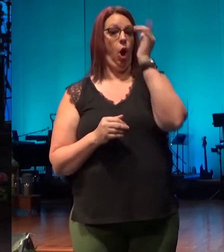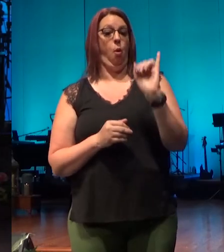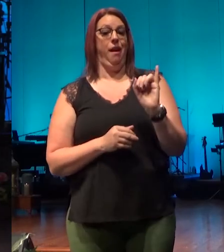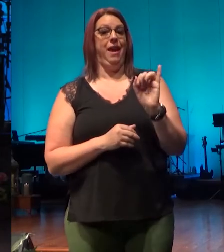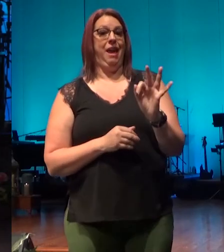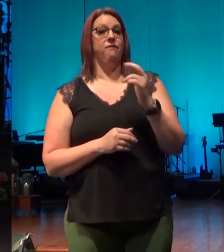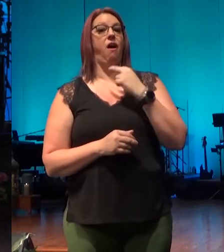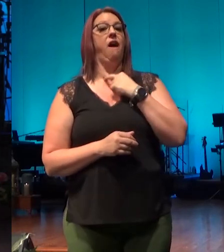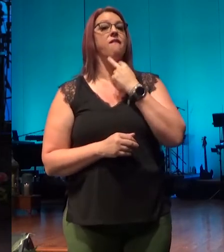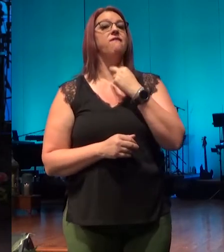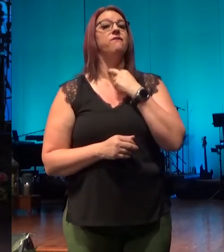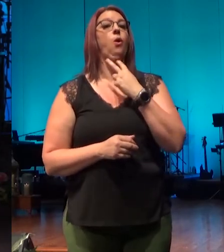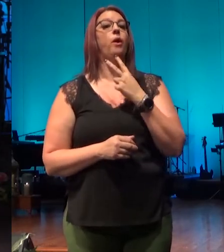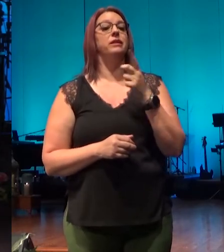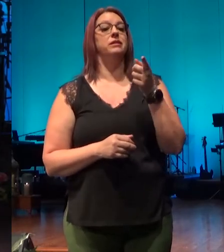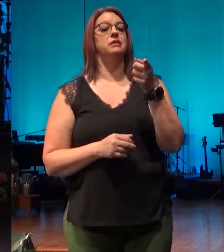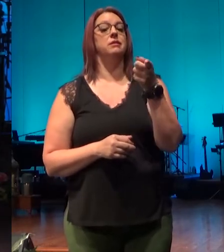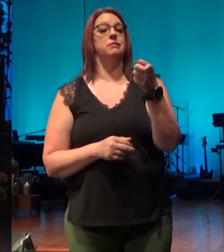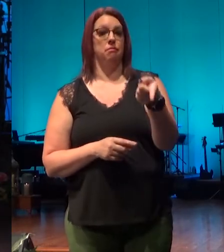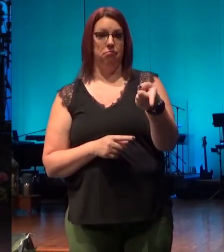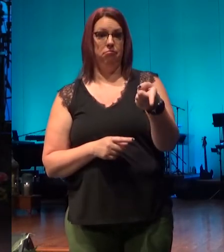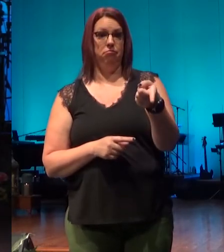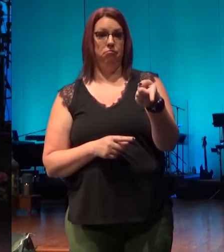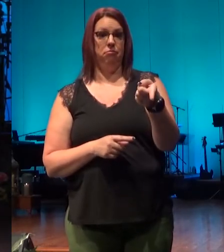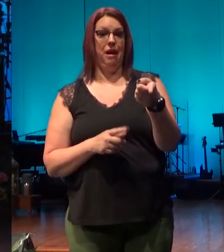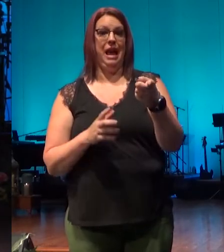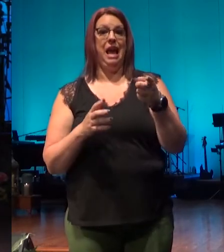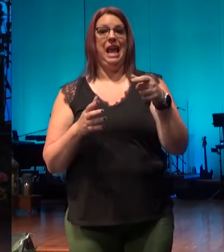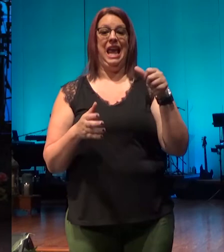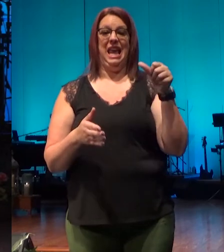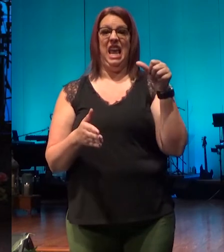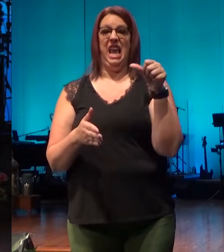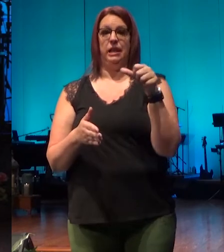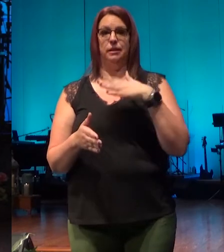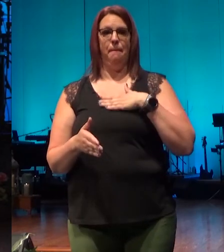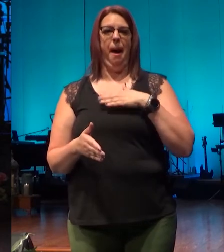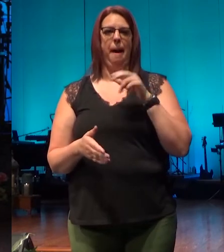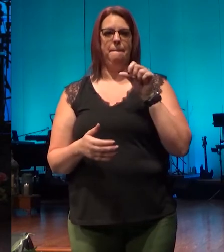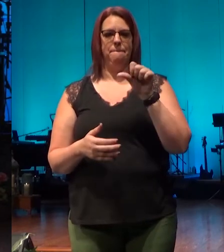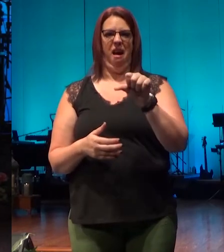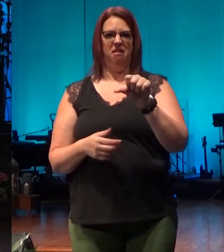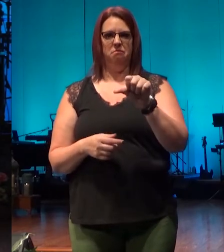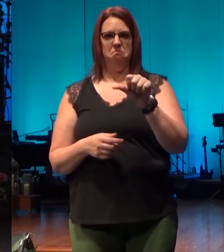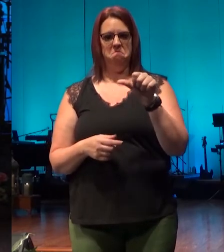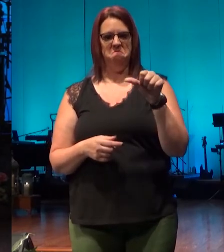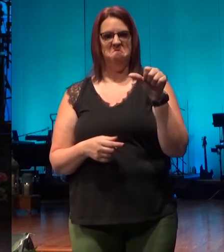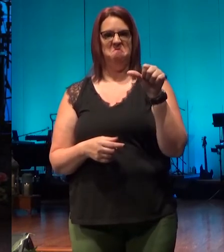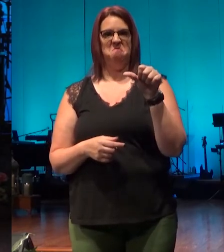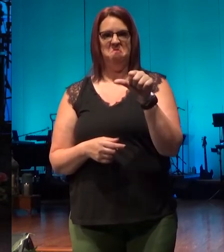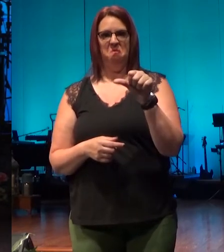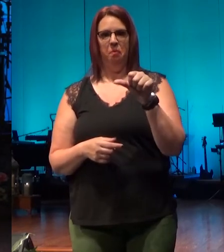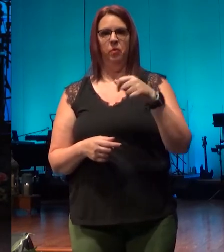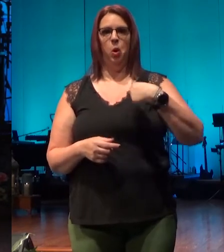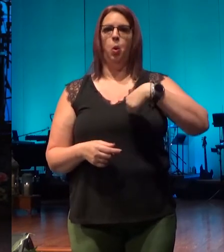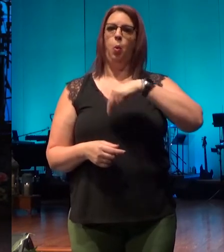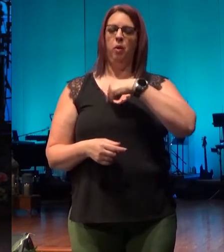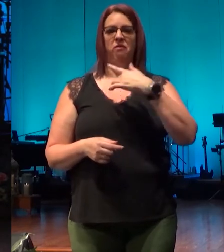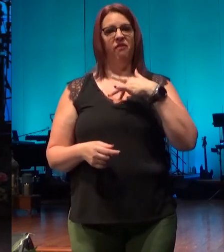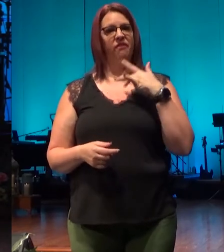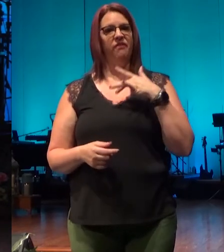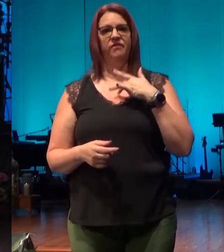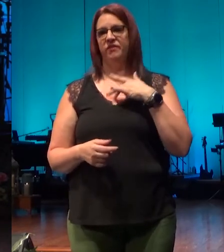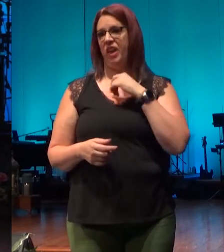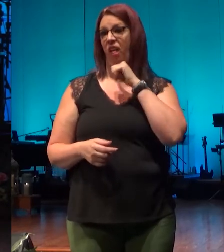the other has activated that button within us, because we often will feel